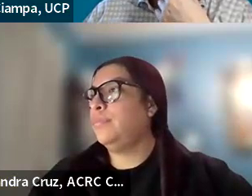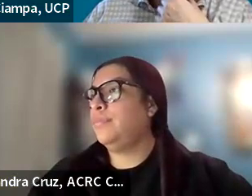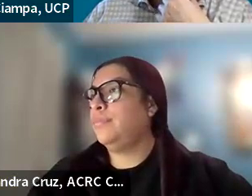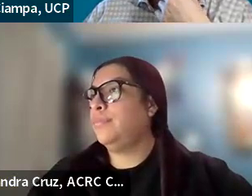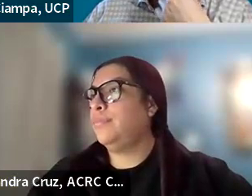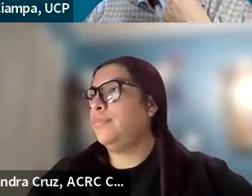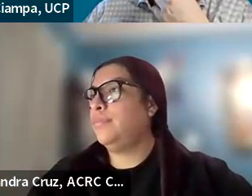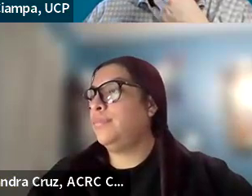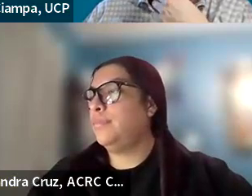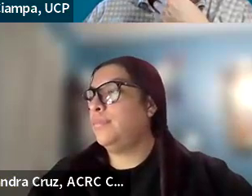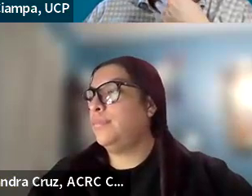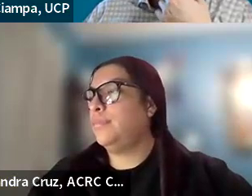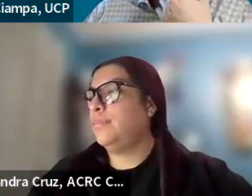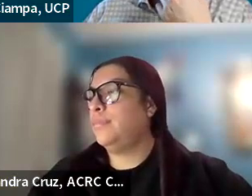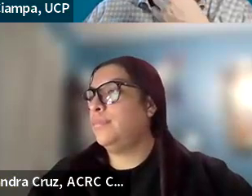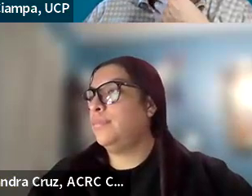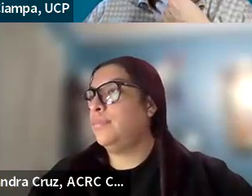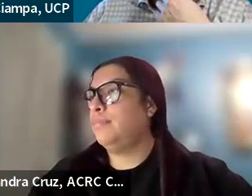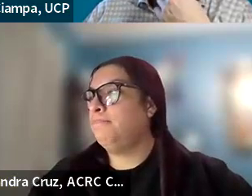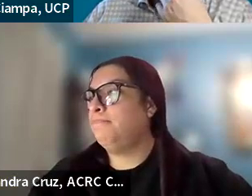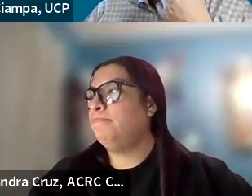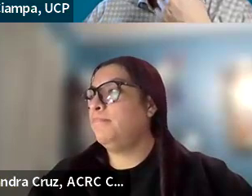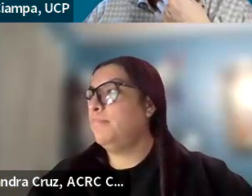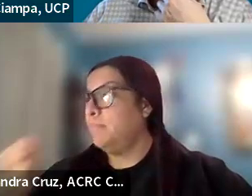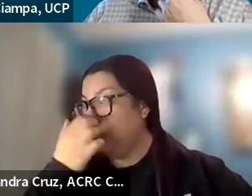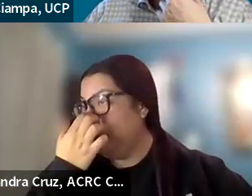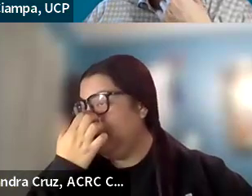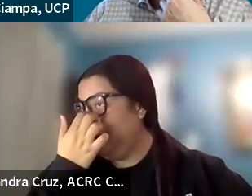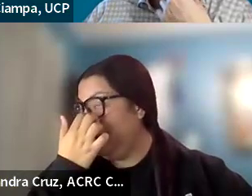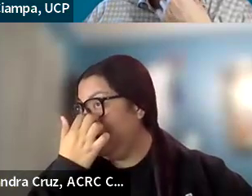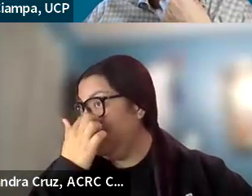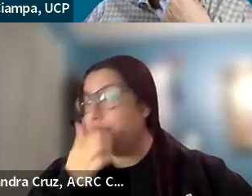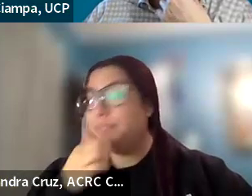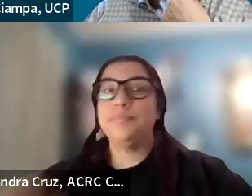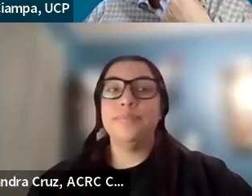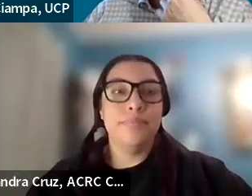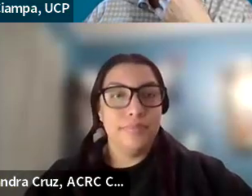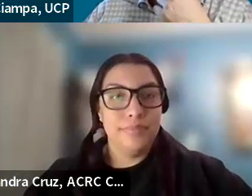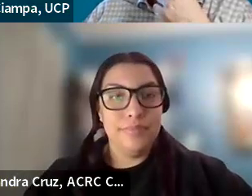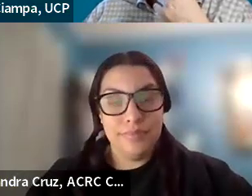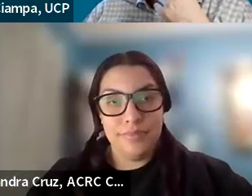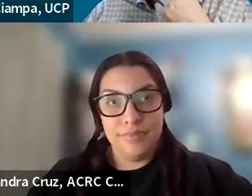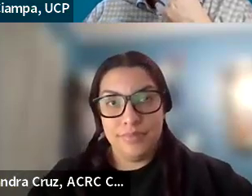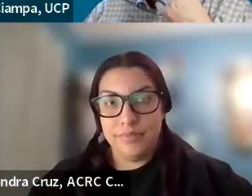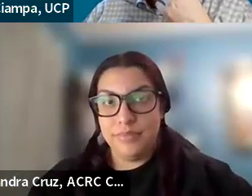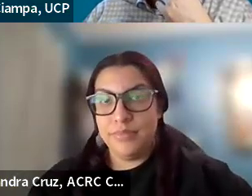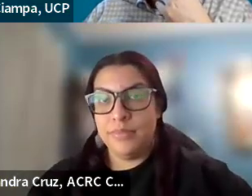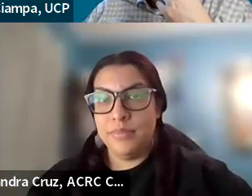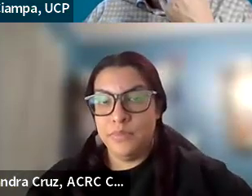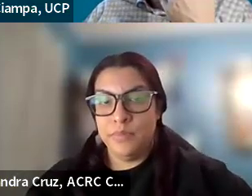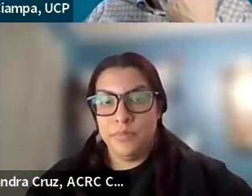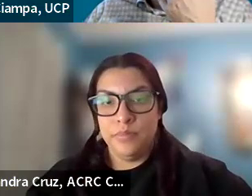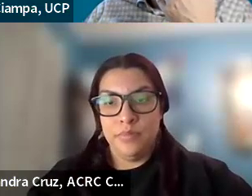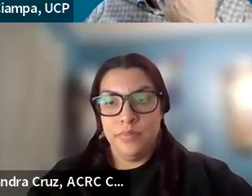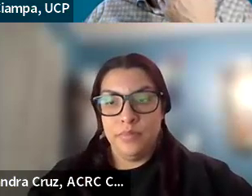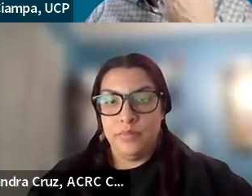yes, the updating the vendorization process. I know we talked about it briefly at the PACT meeting yesterday, and